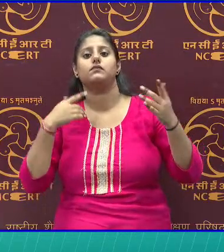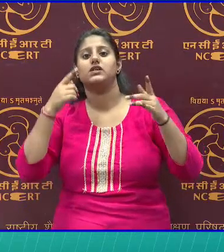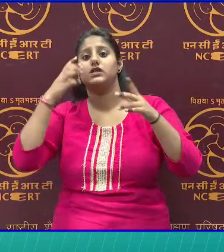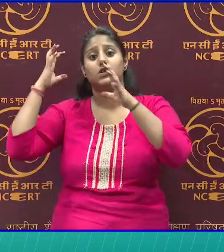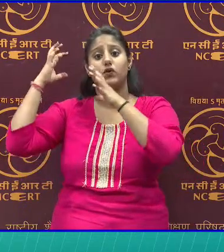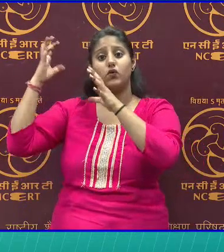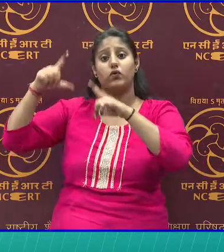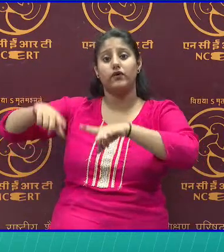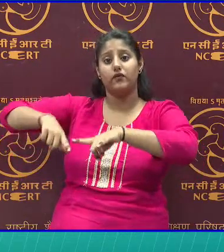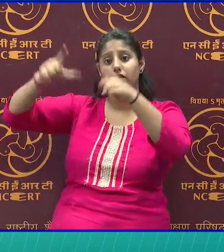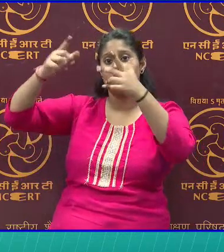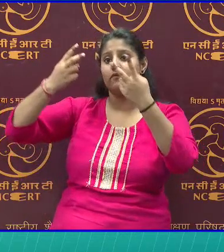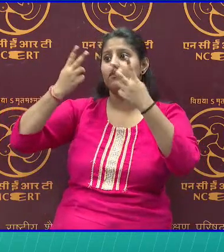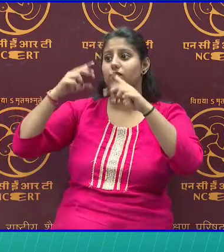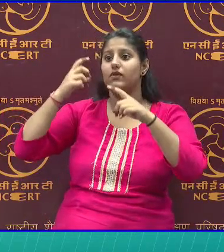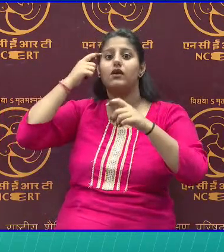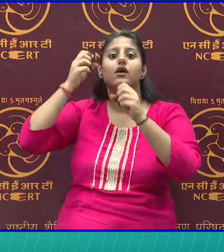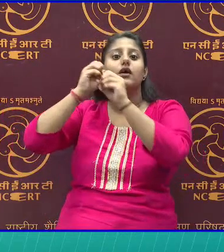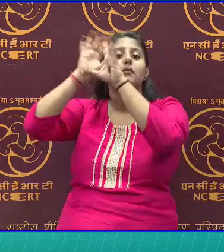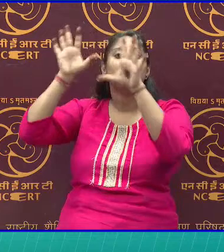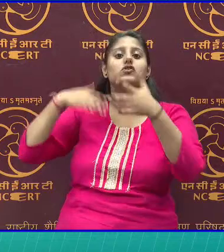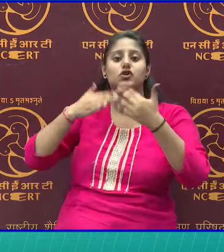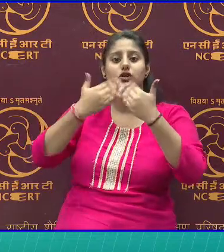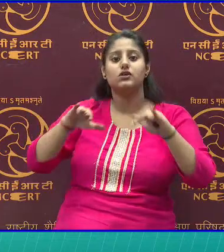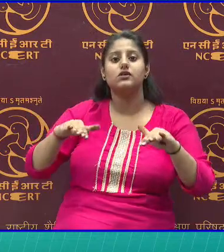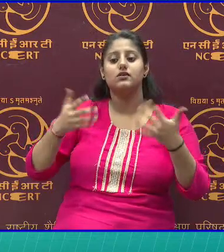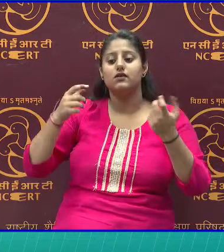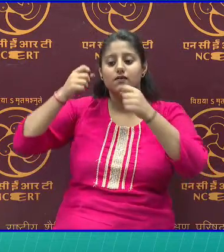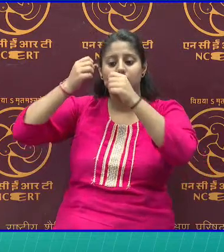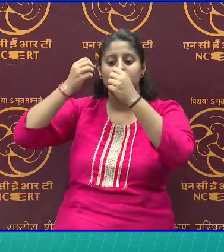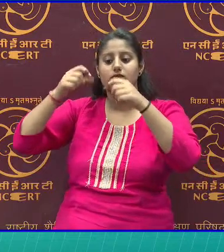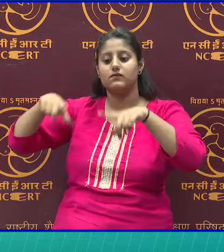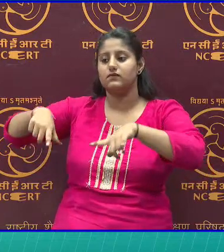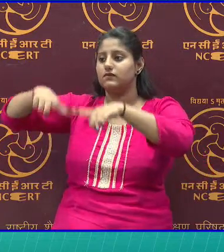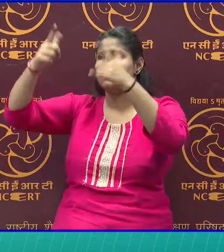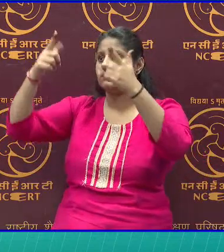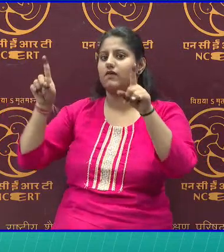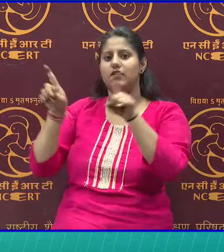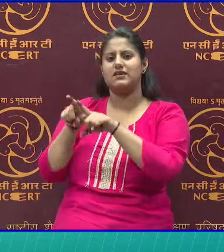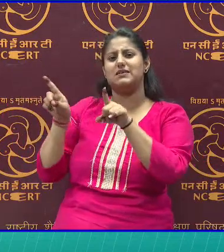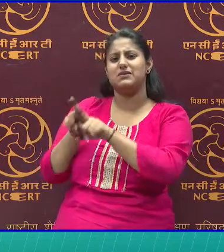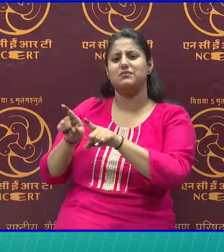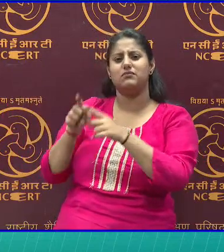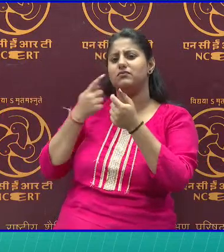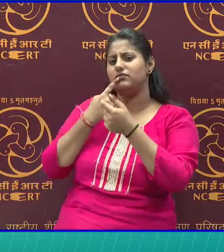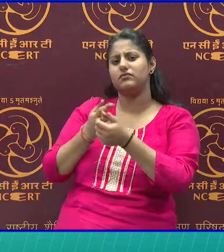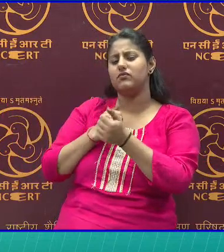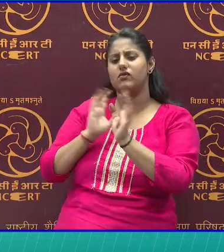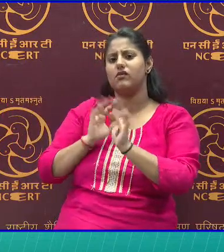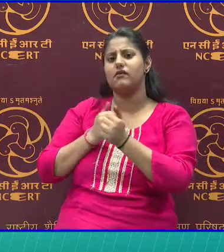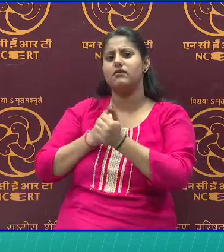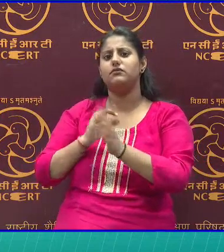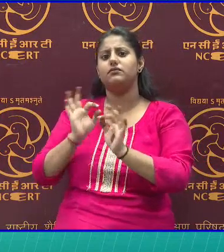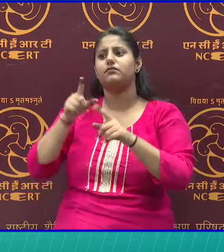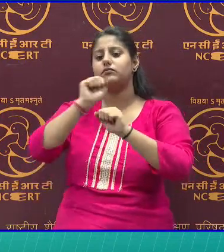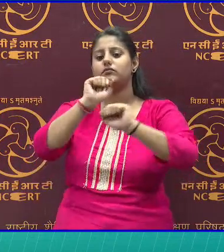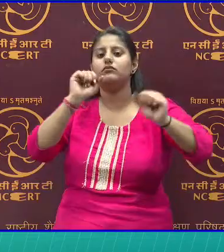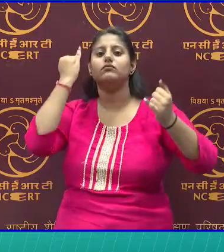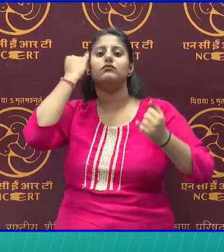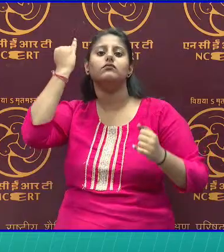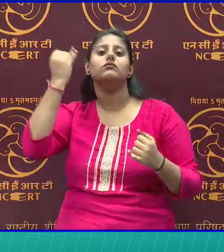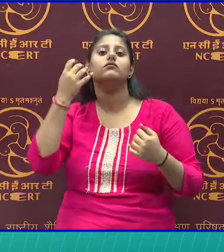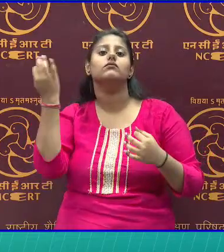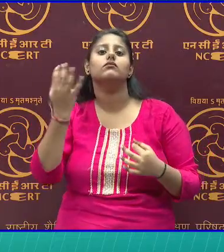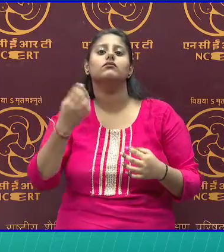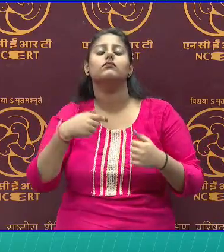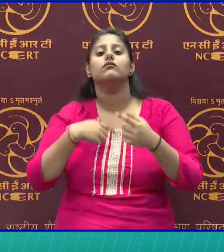tree. It could be an imagination for children to do that. May not be that it's scientifically, accurate, but at the same time, it's that children